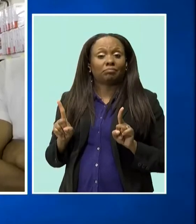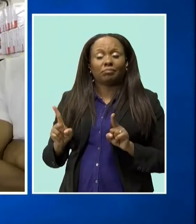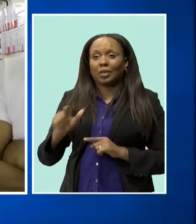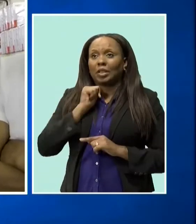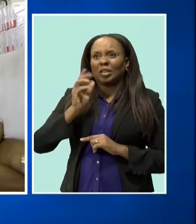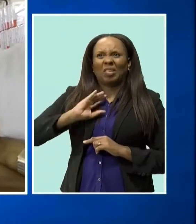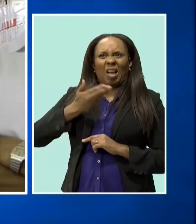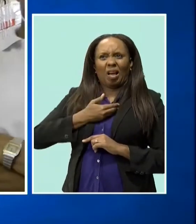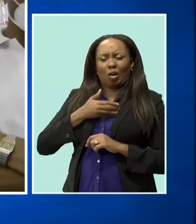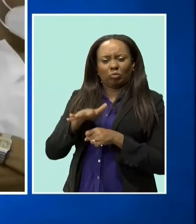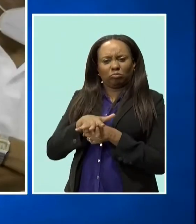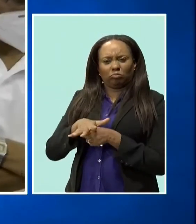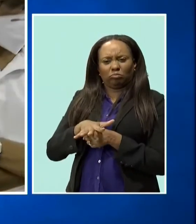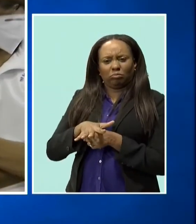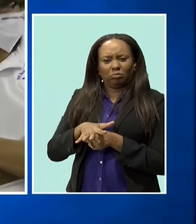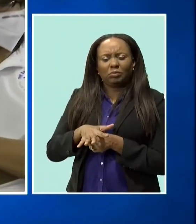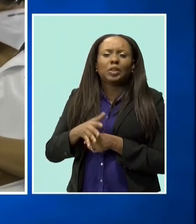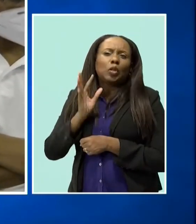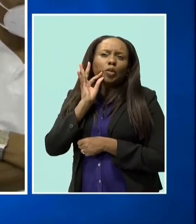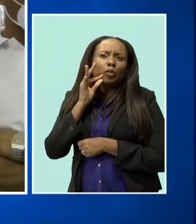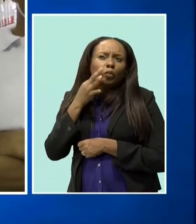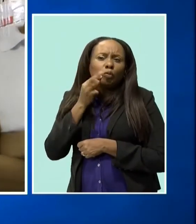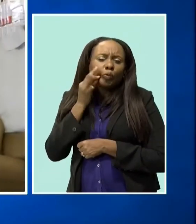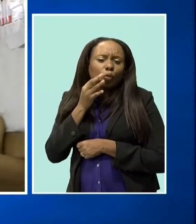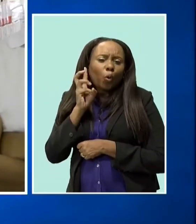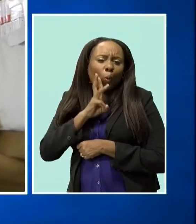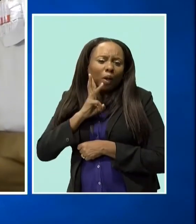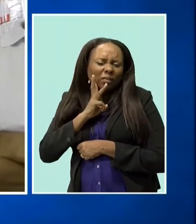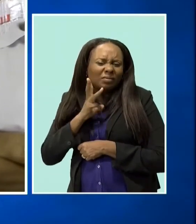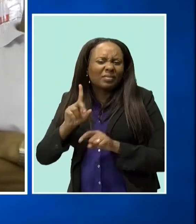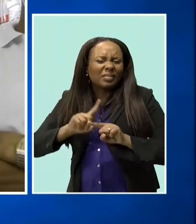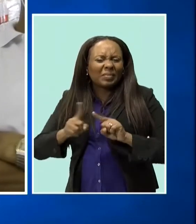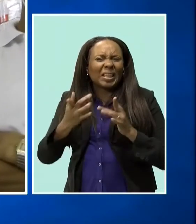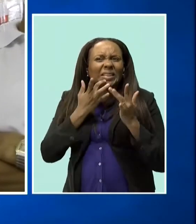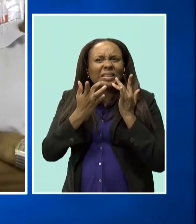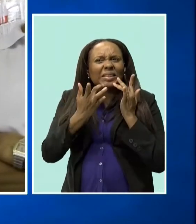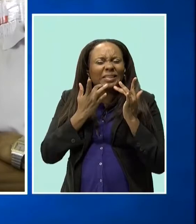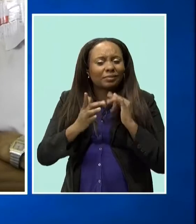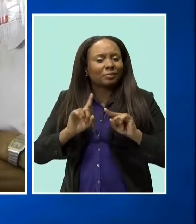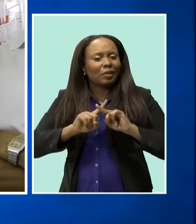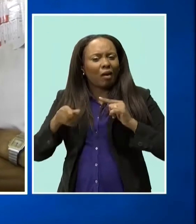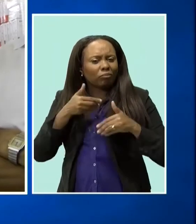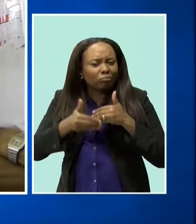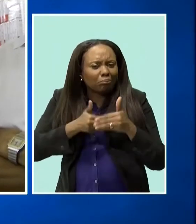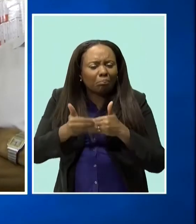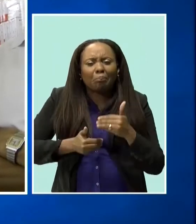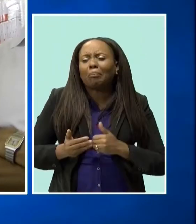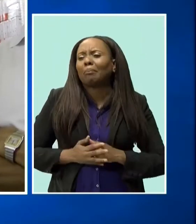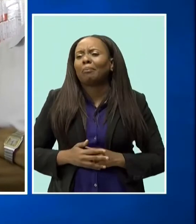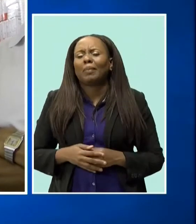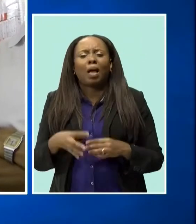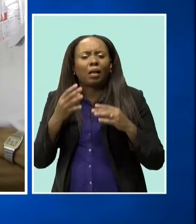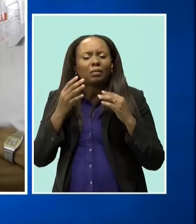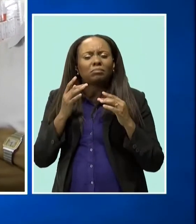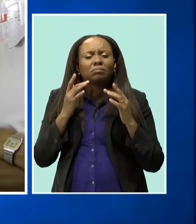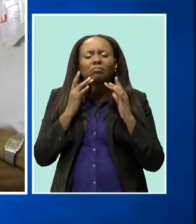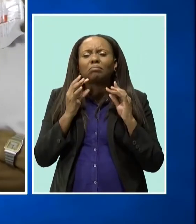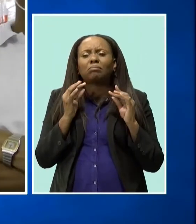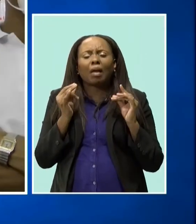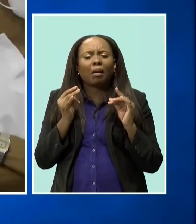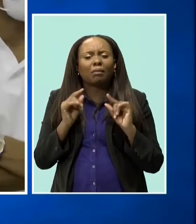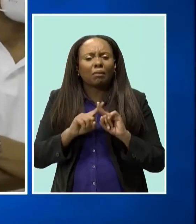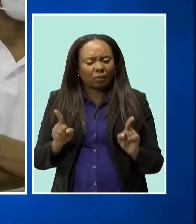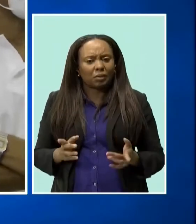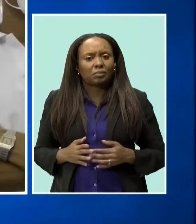our local tropical fruit wine. So it's a different process, it's a different taste profile, and in